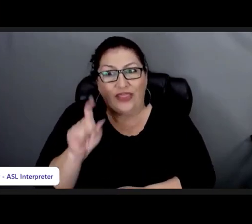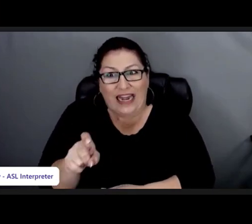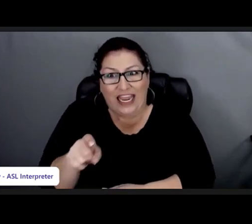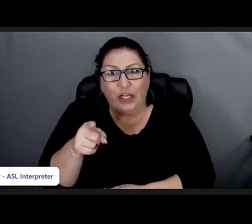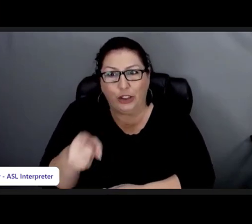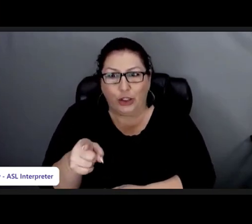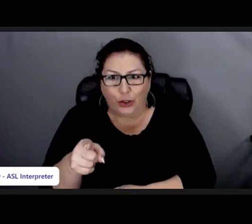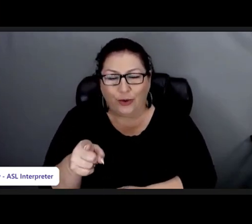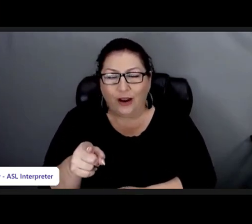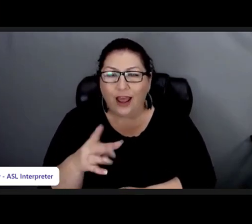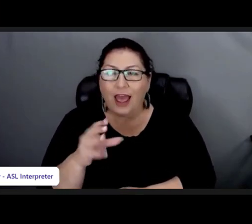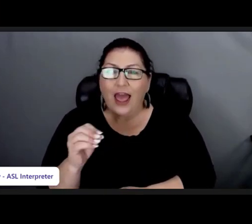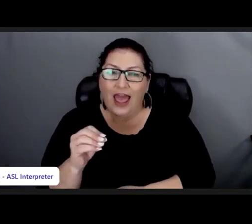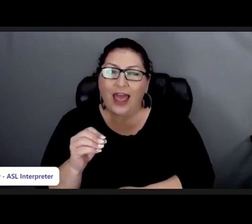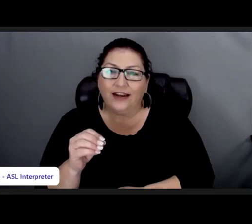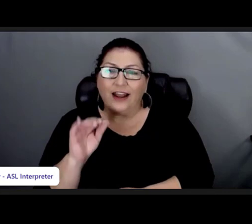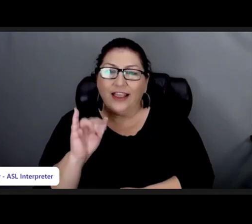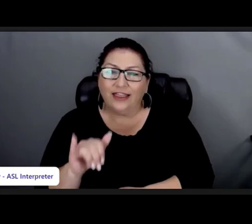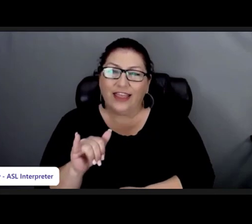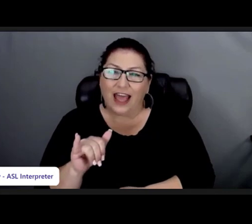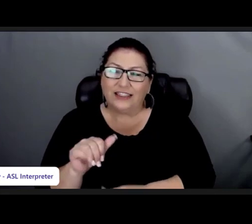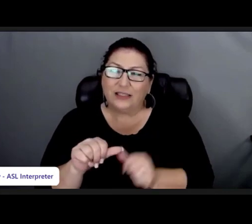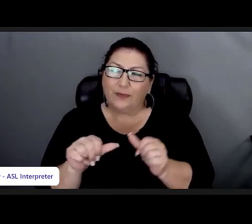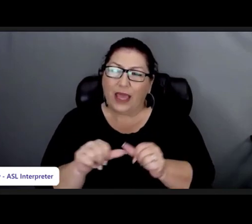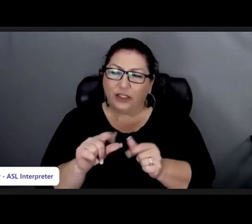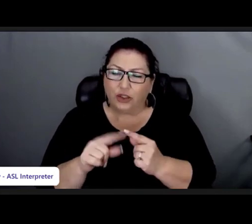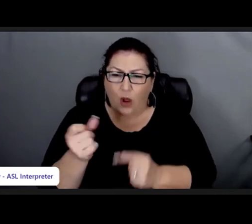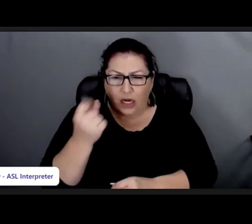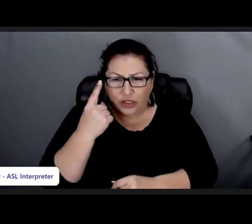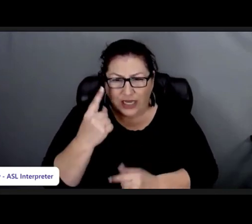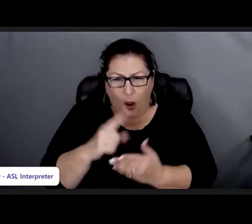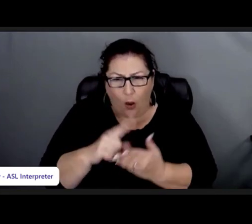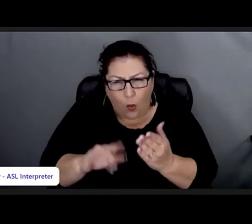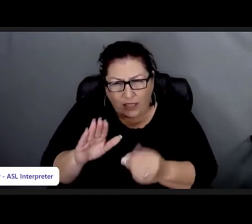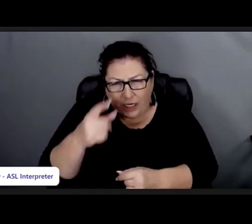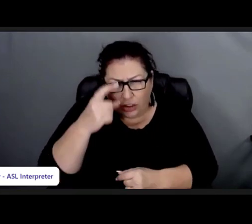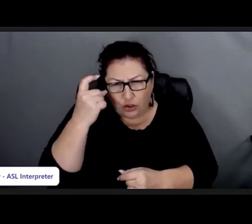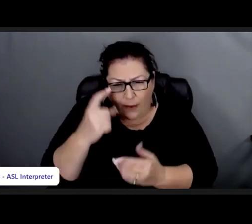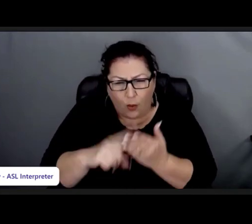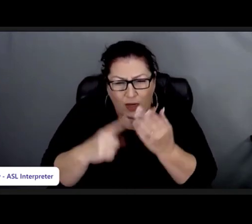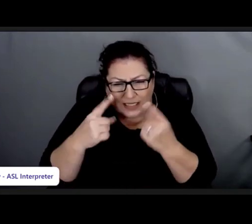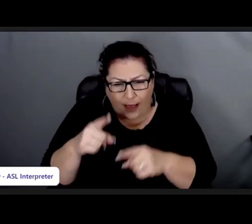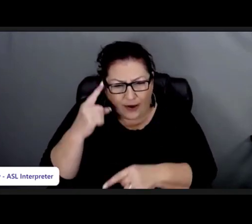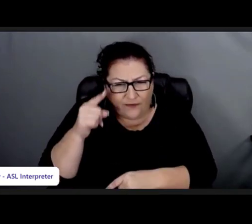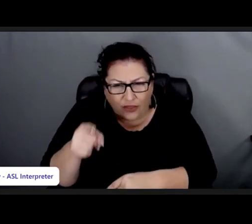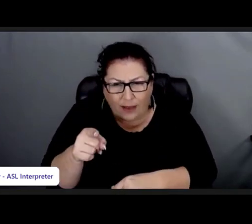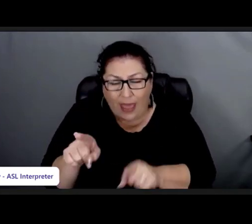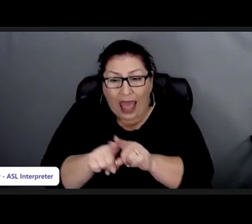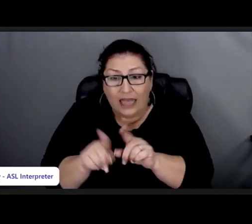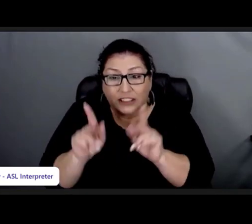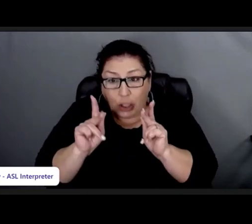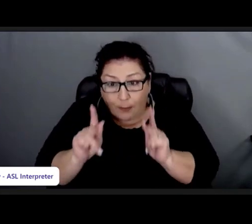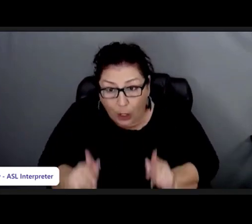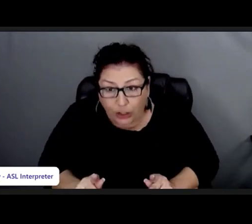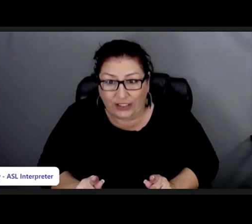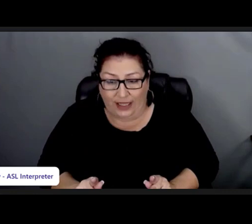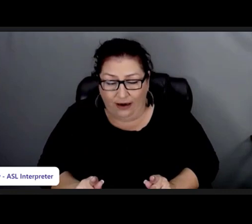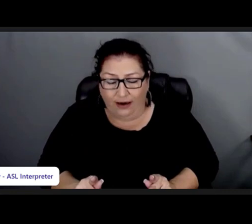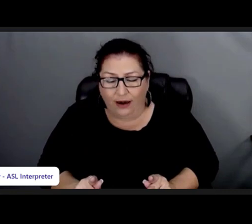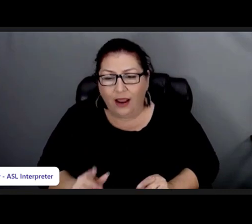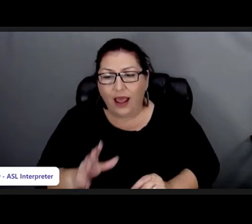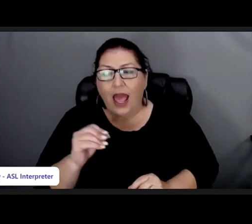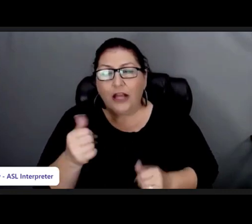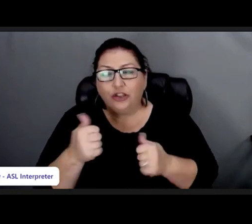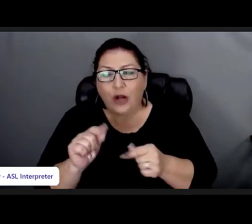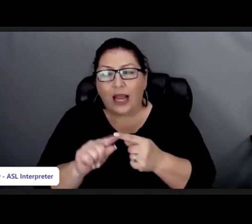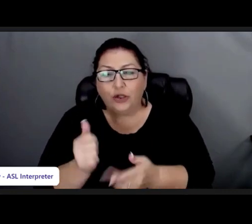And it's kind of like that space to understand what is their trauma, what's happening for them as a whole person, and trying